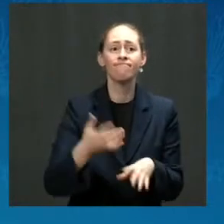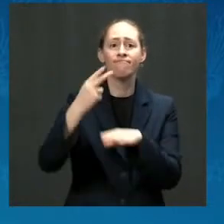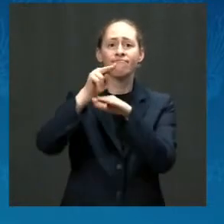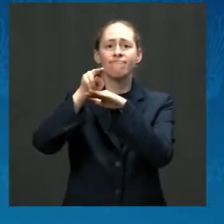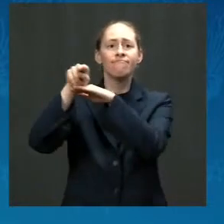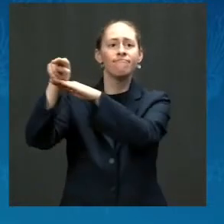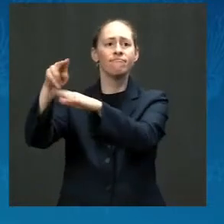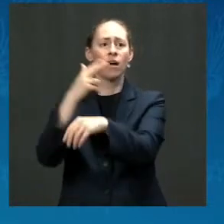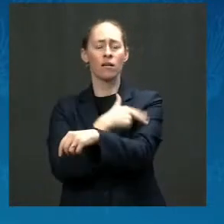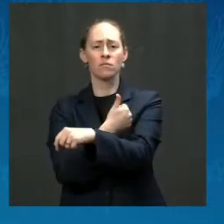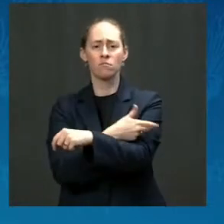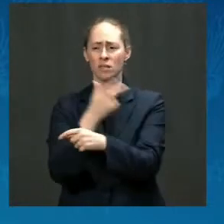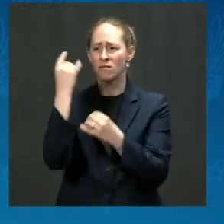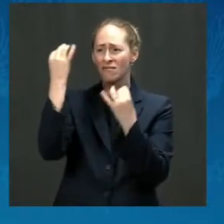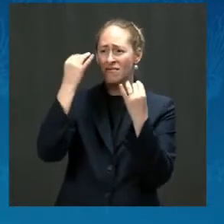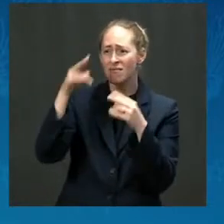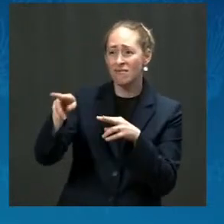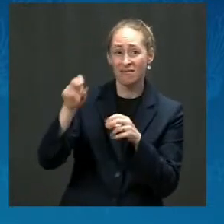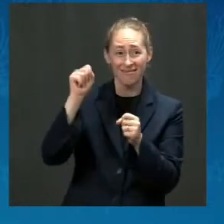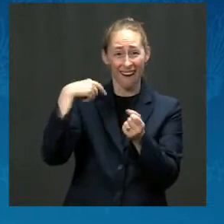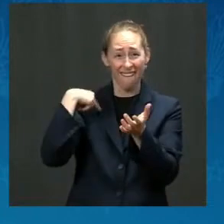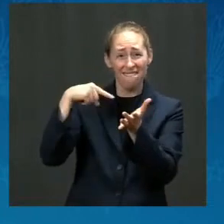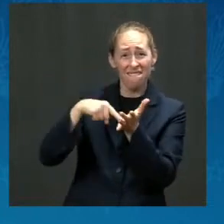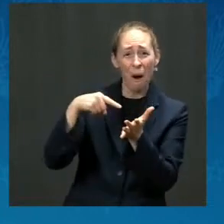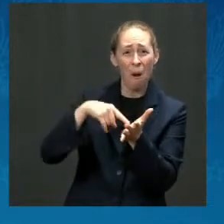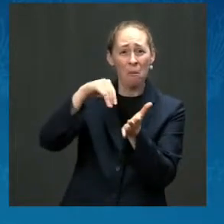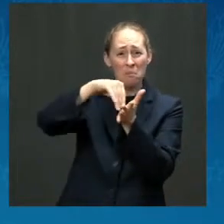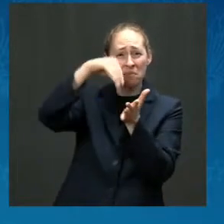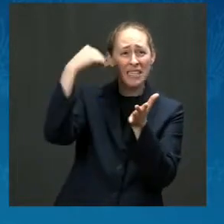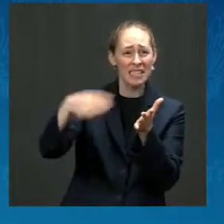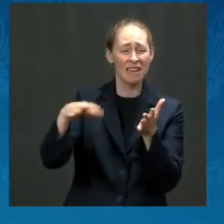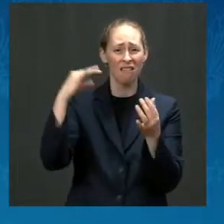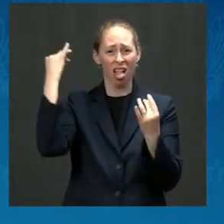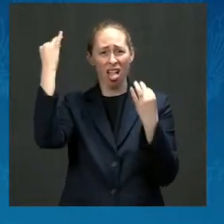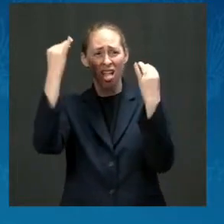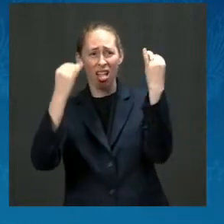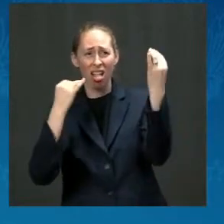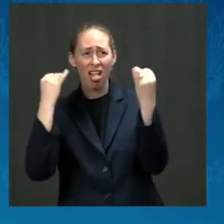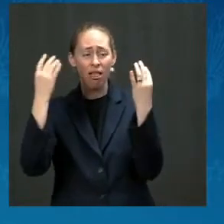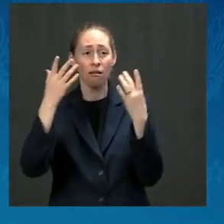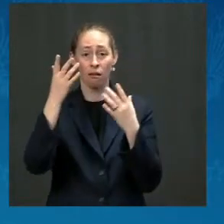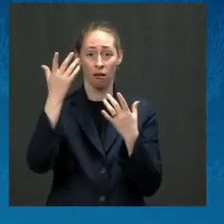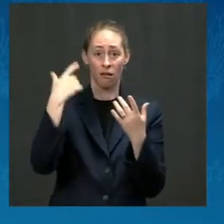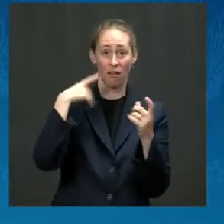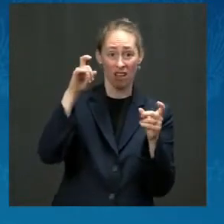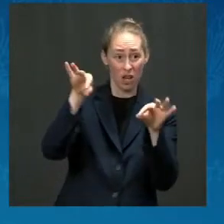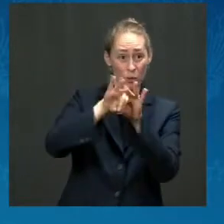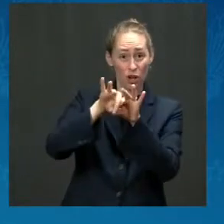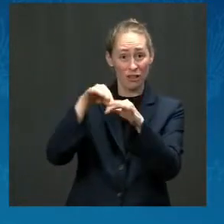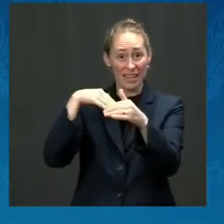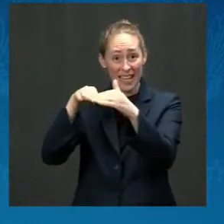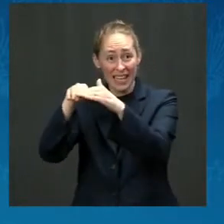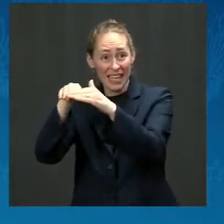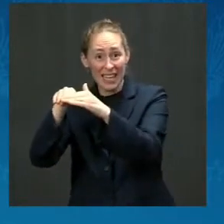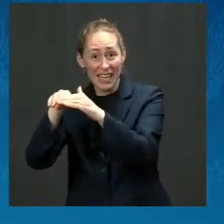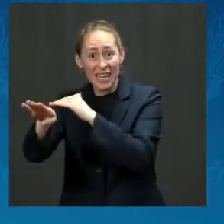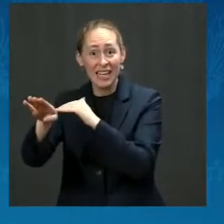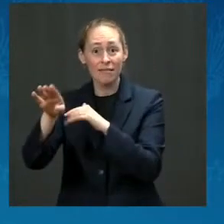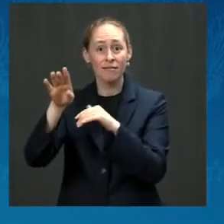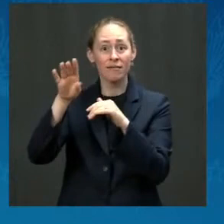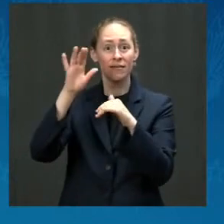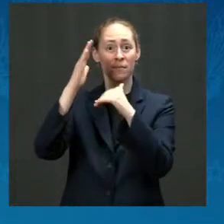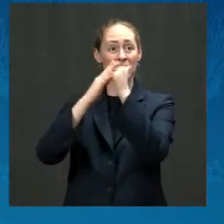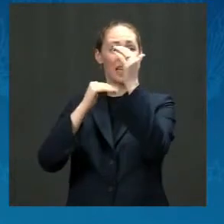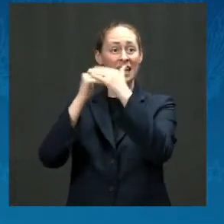pausing because they know if they walk into those sliding glass doors and walk into that